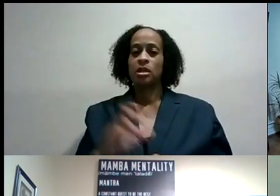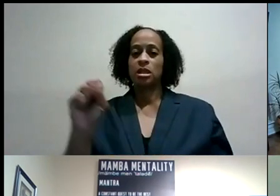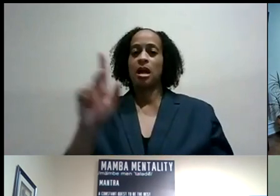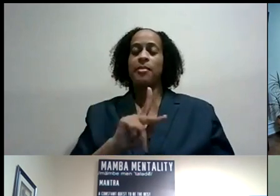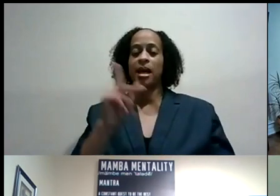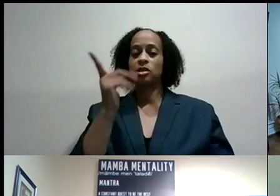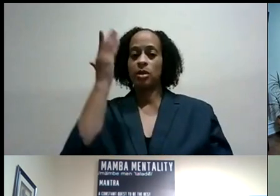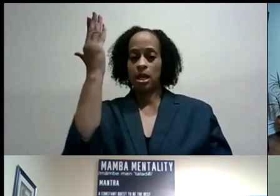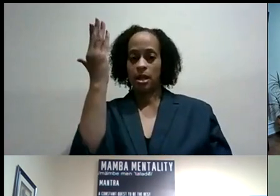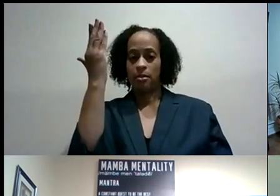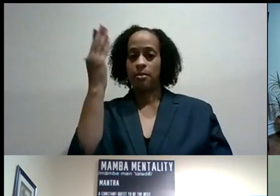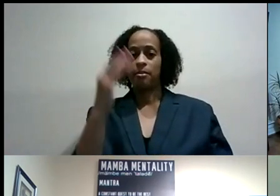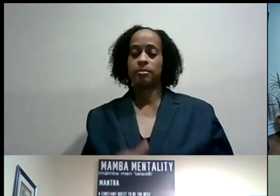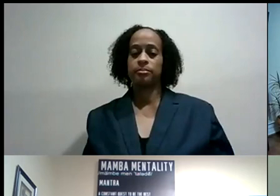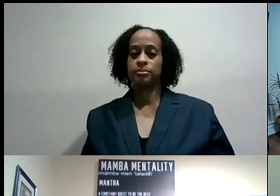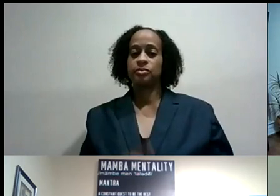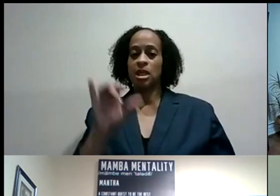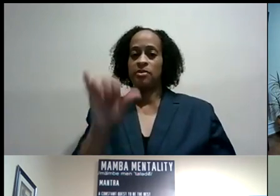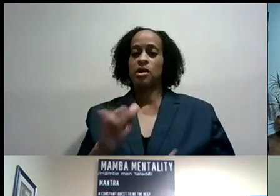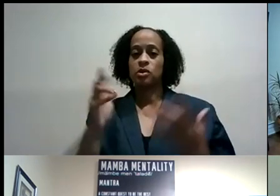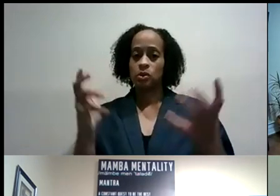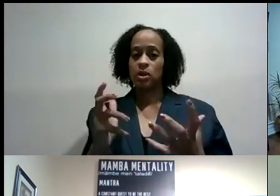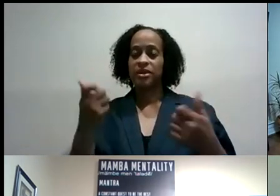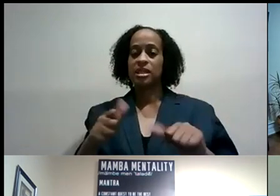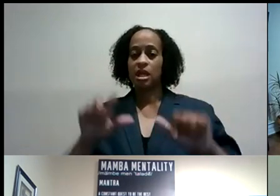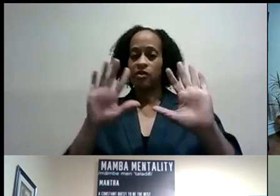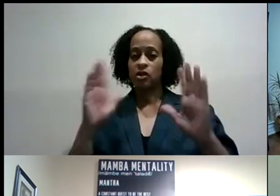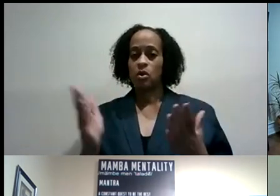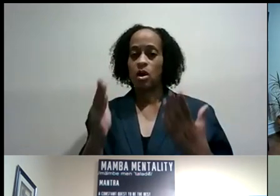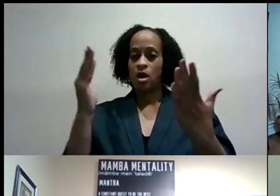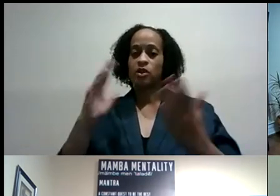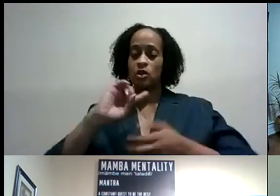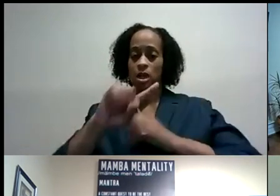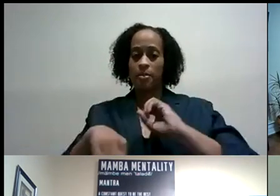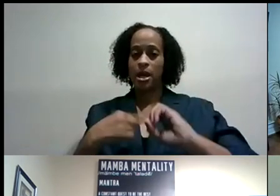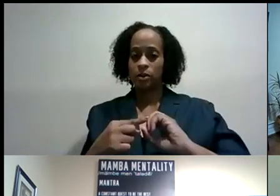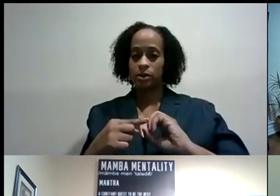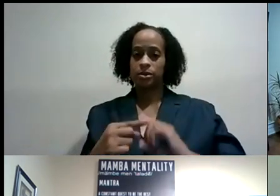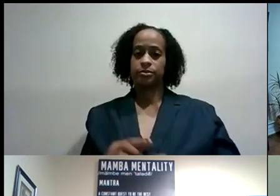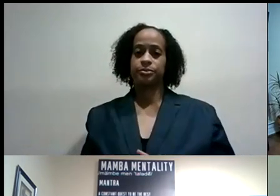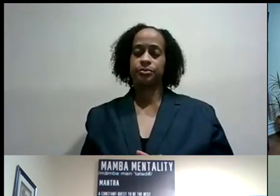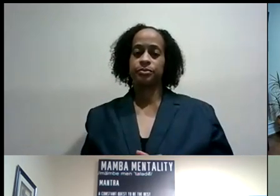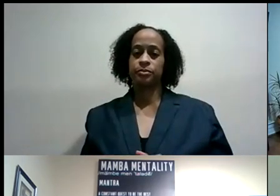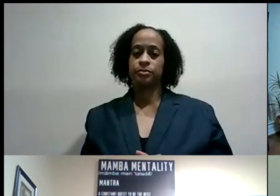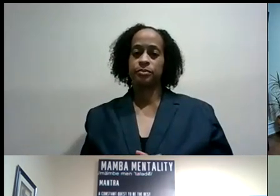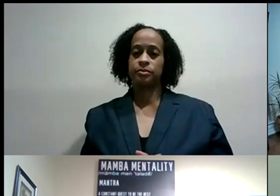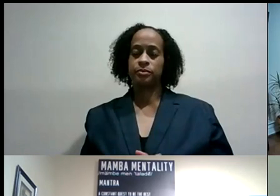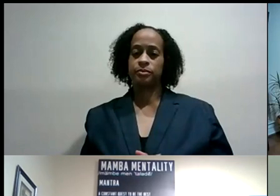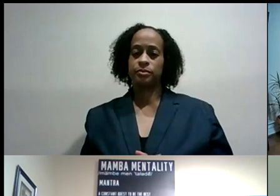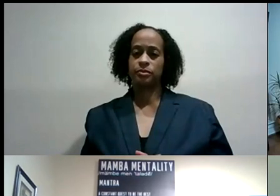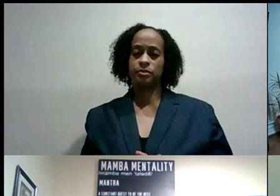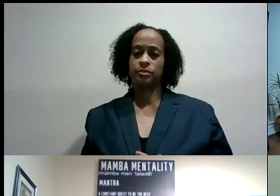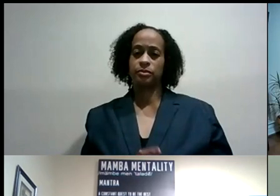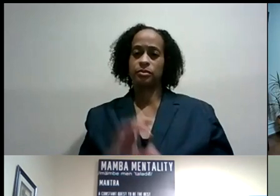him, that is what the sacrificial offering is all about, typified by